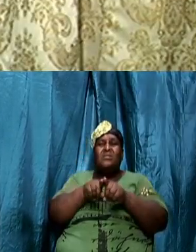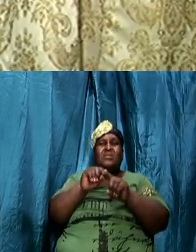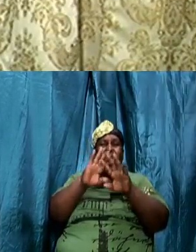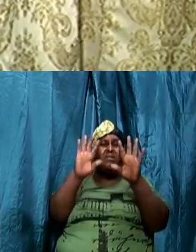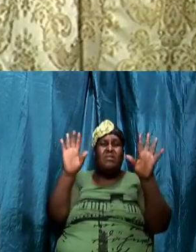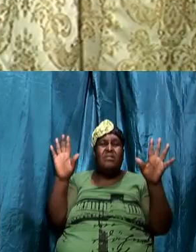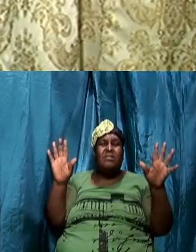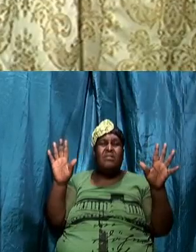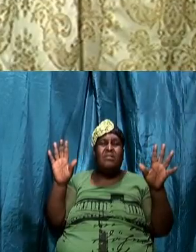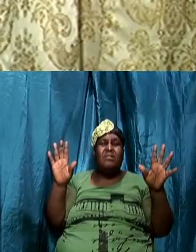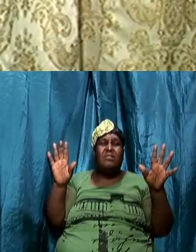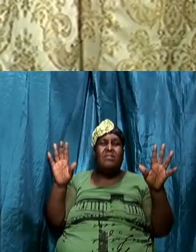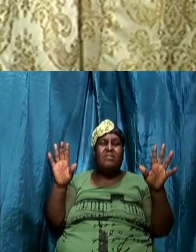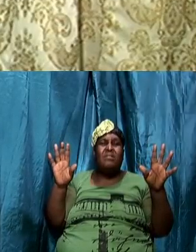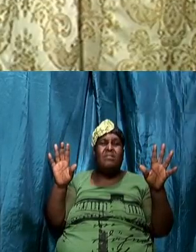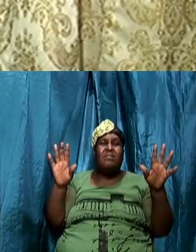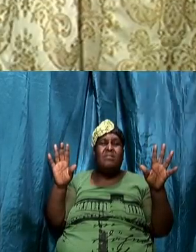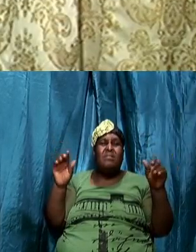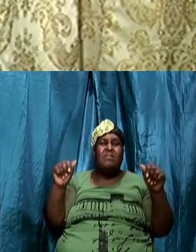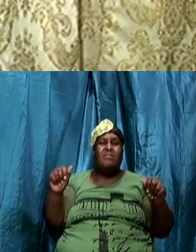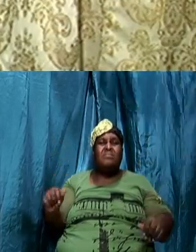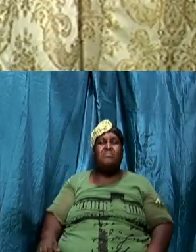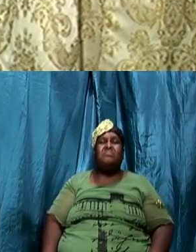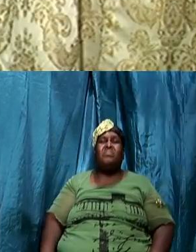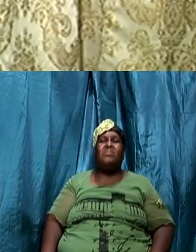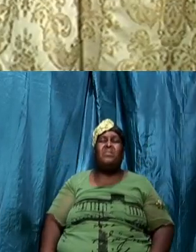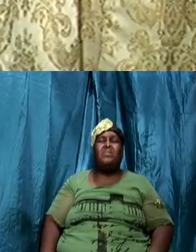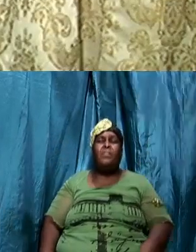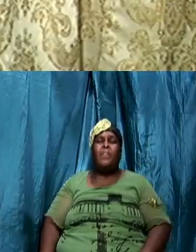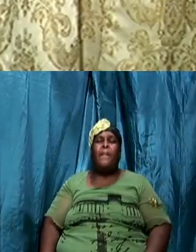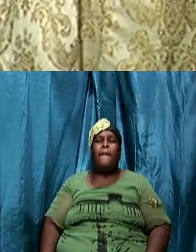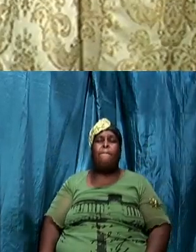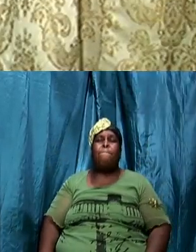us to follow that episode clearly. Because